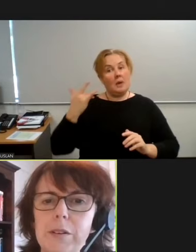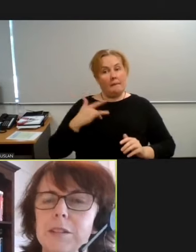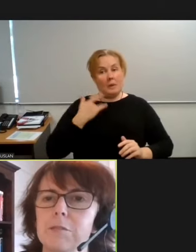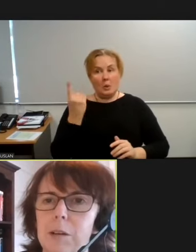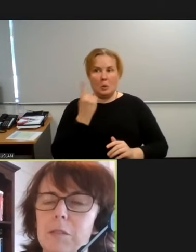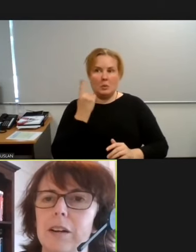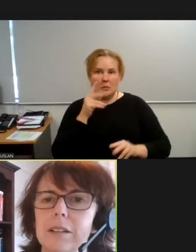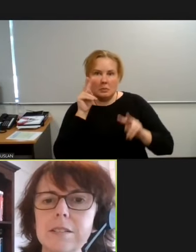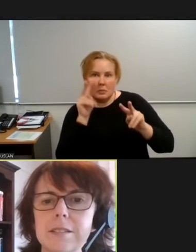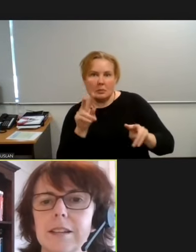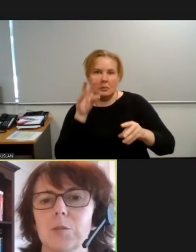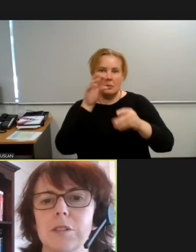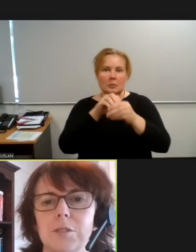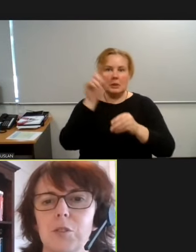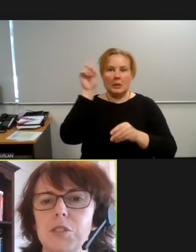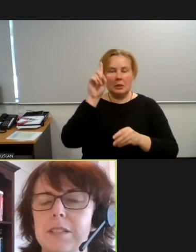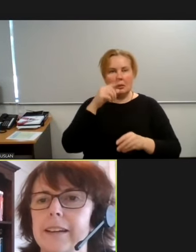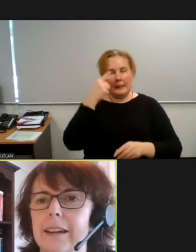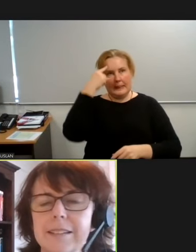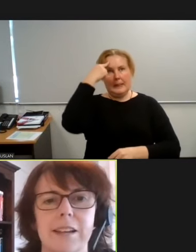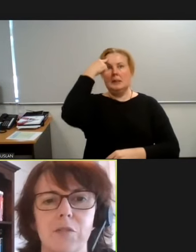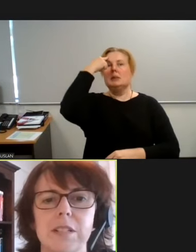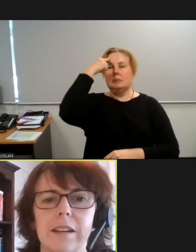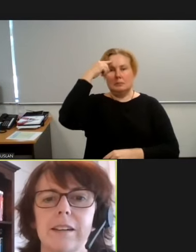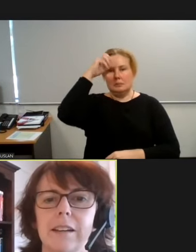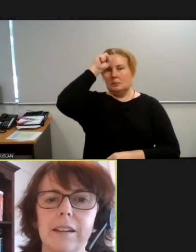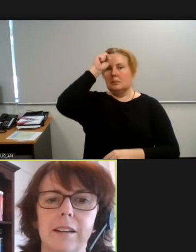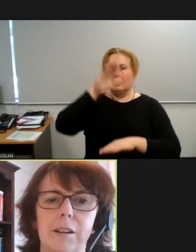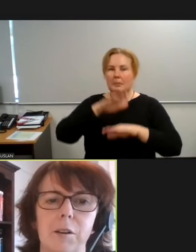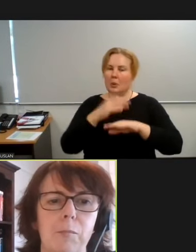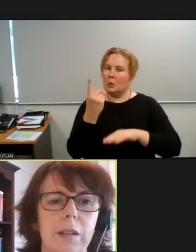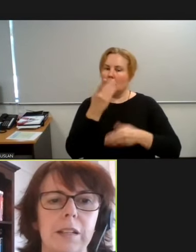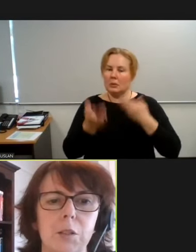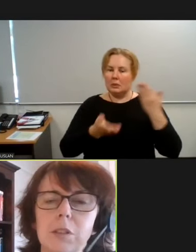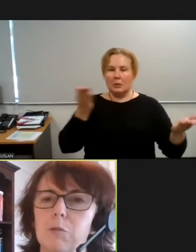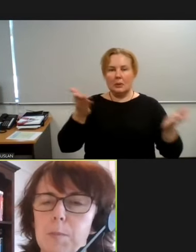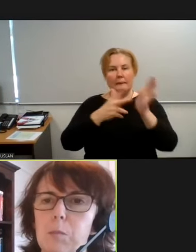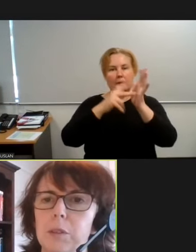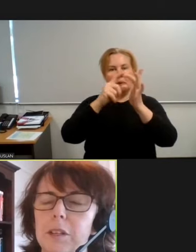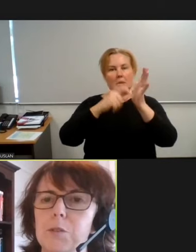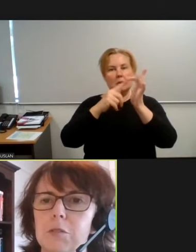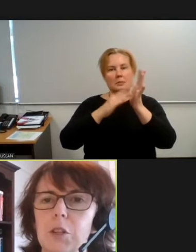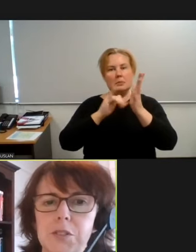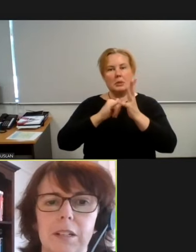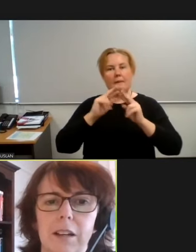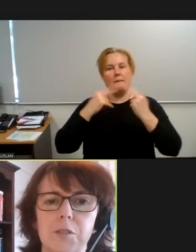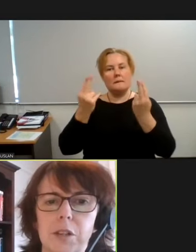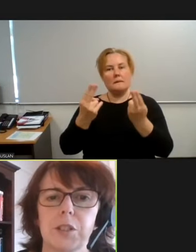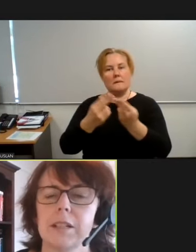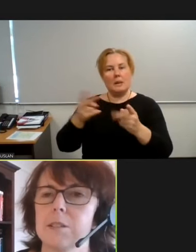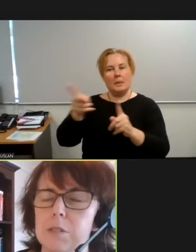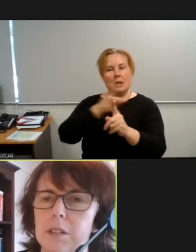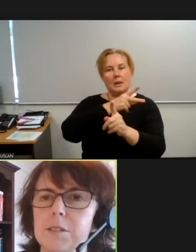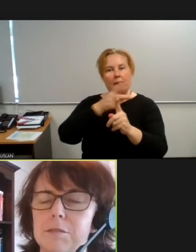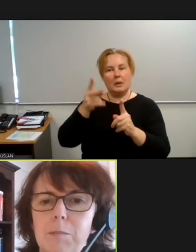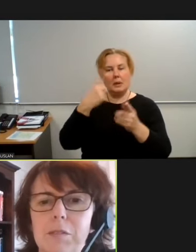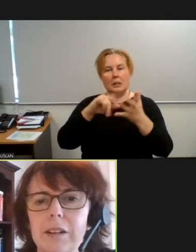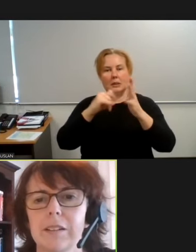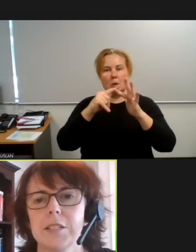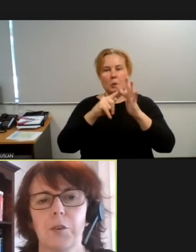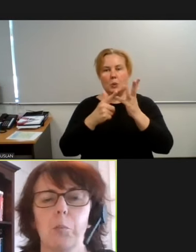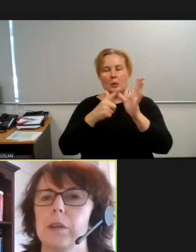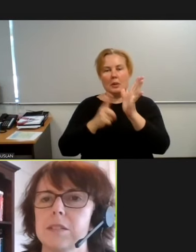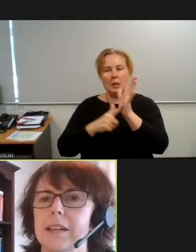are experiencing family violence and sexual assault today and every day, including remembering those who've lost their lives tragically as a result of